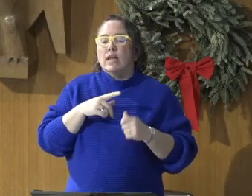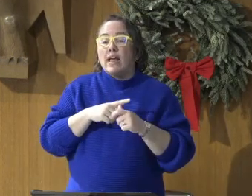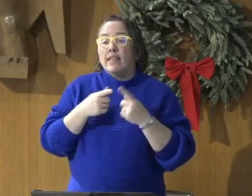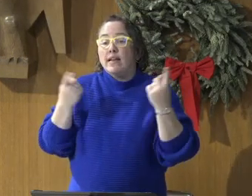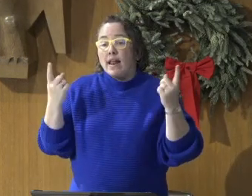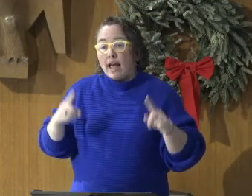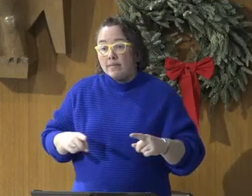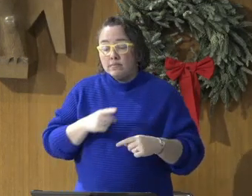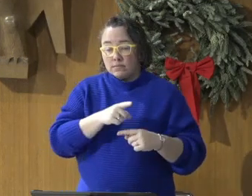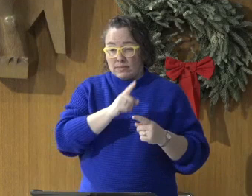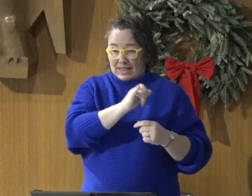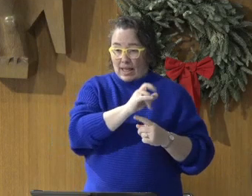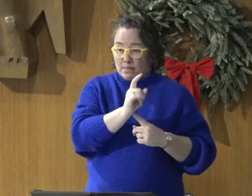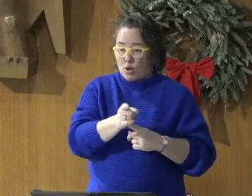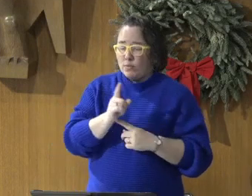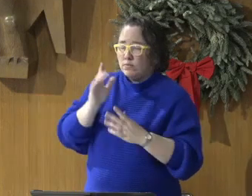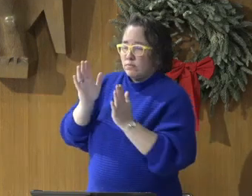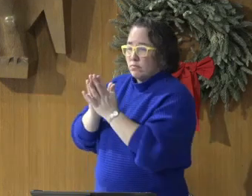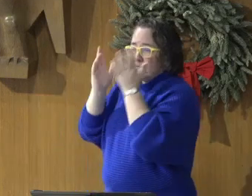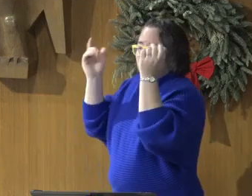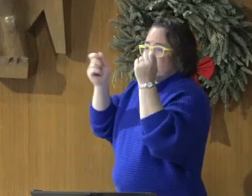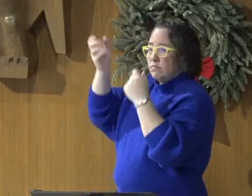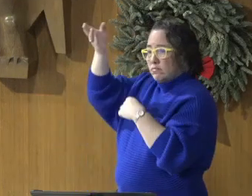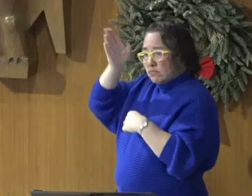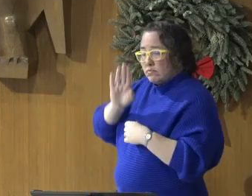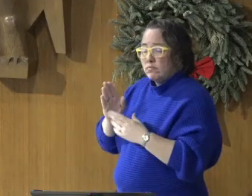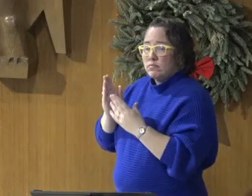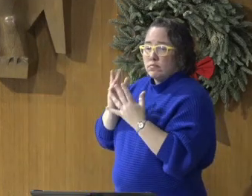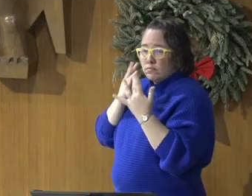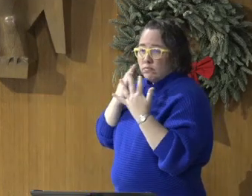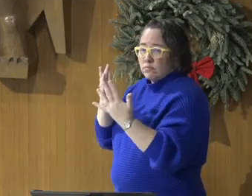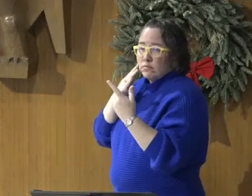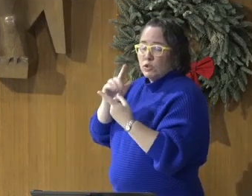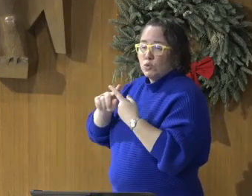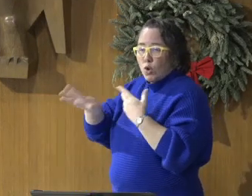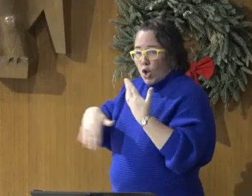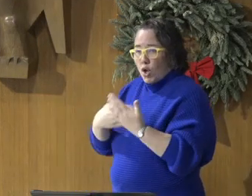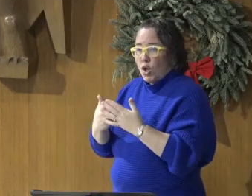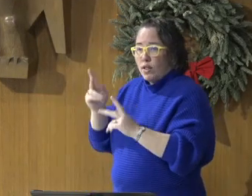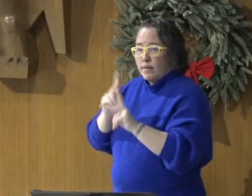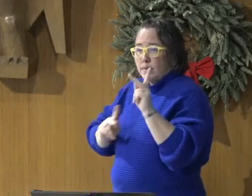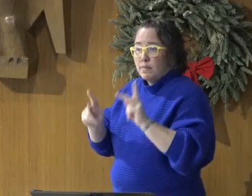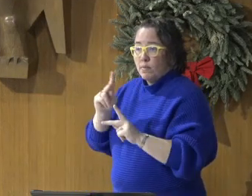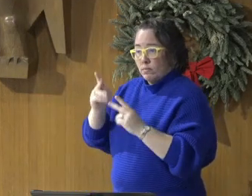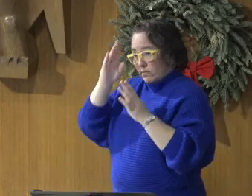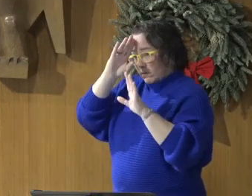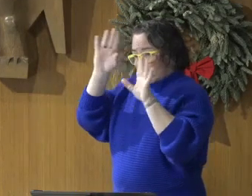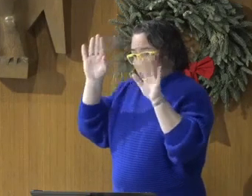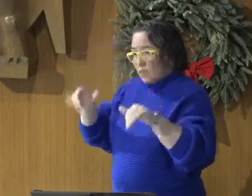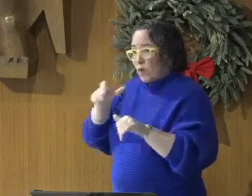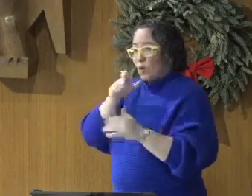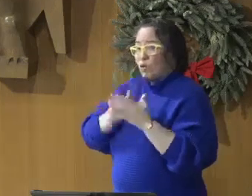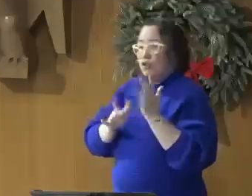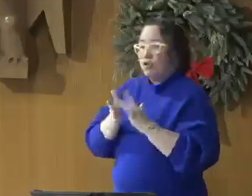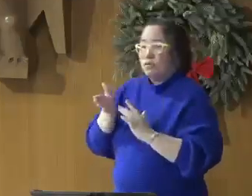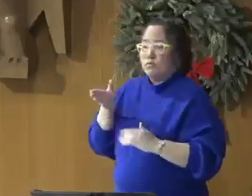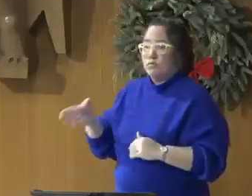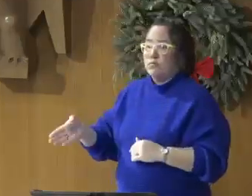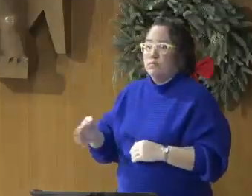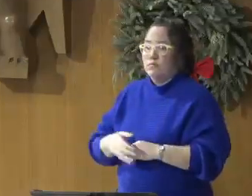came and began to praise God and to speak about the child to all who were looking for the redemption of Jerusalem.